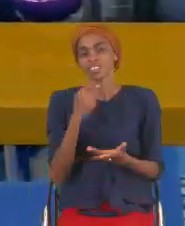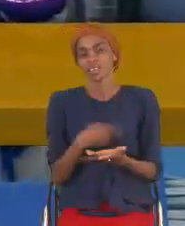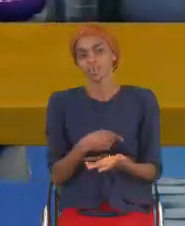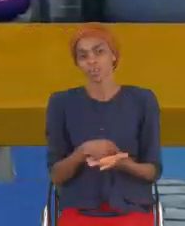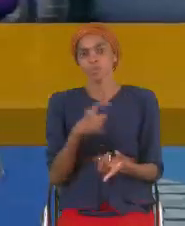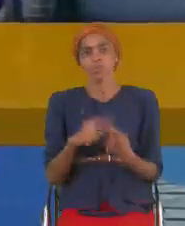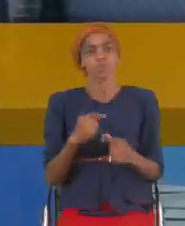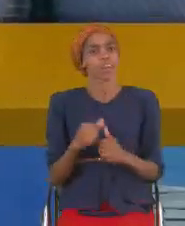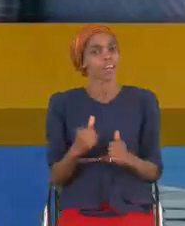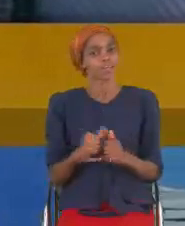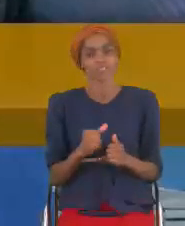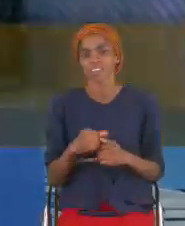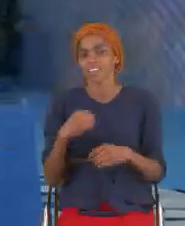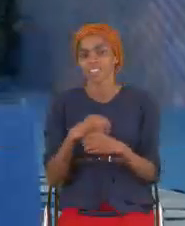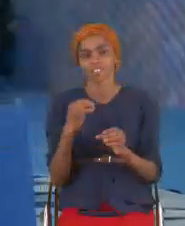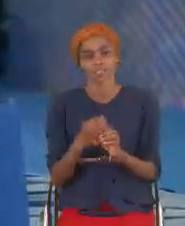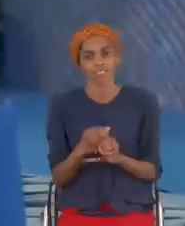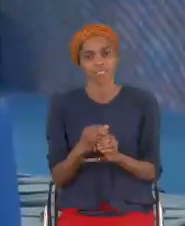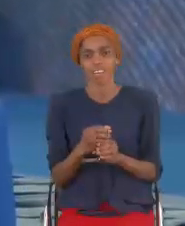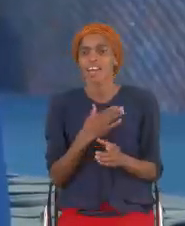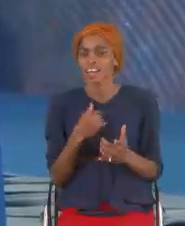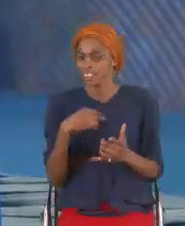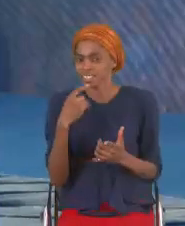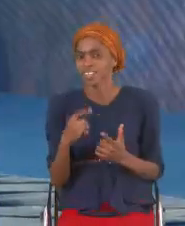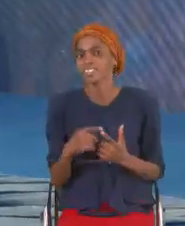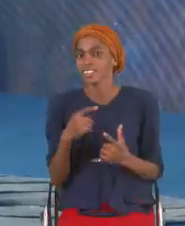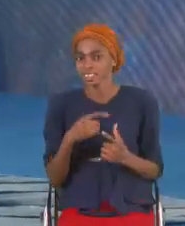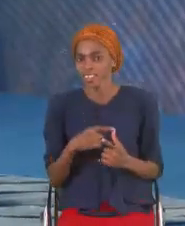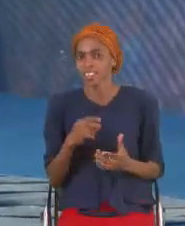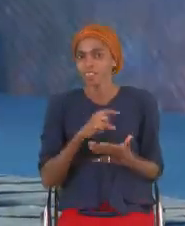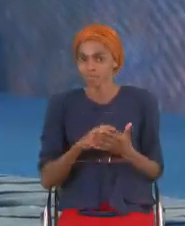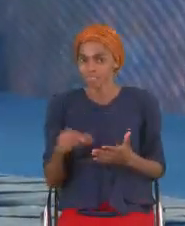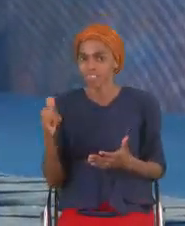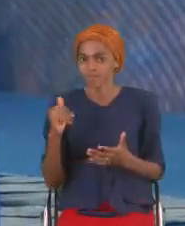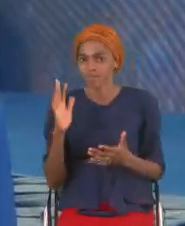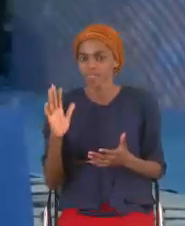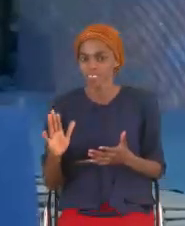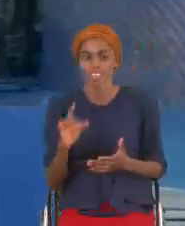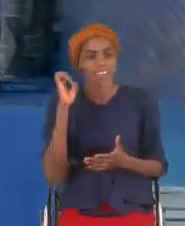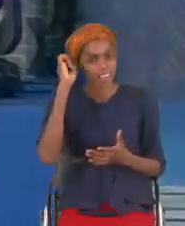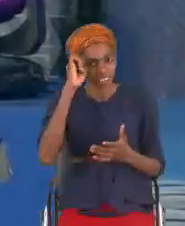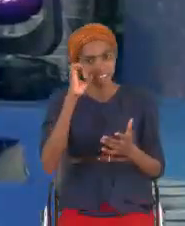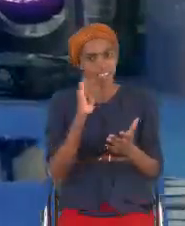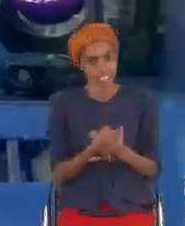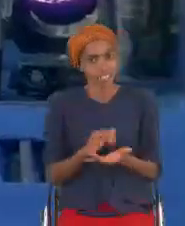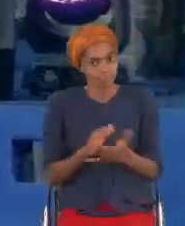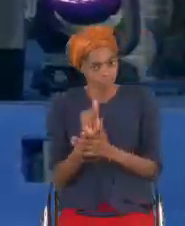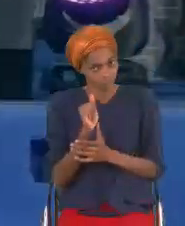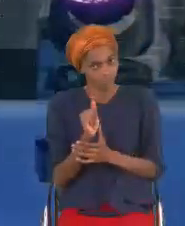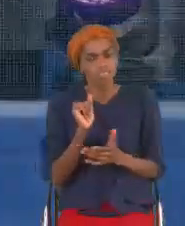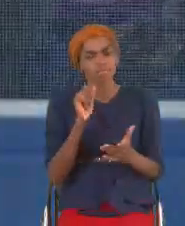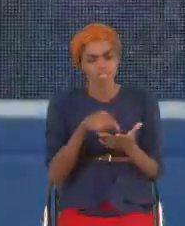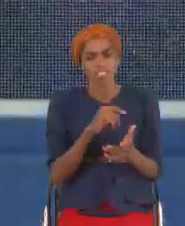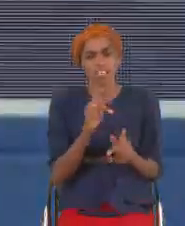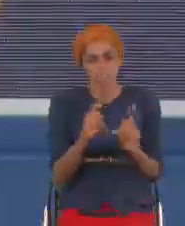to every creature. And then he tells us in verse 16, he that believeth, those are the people